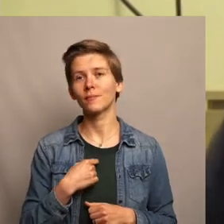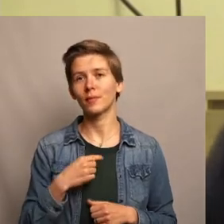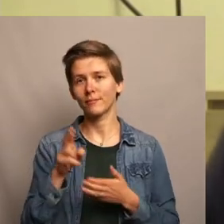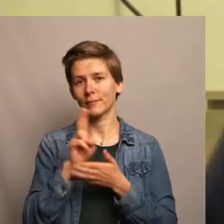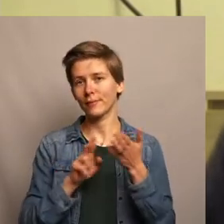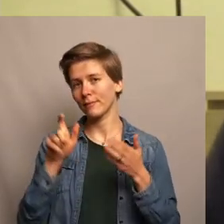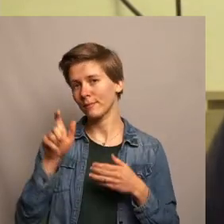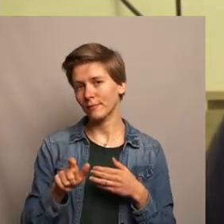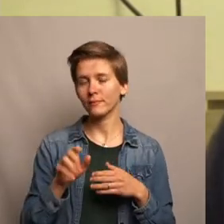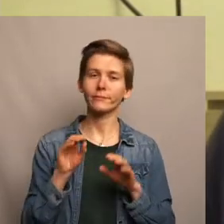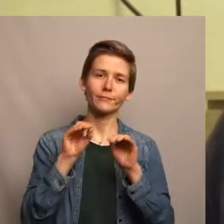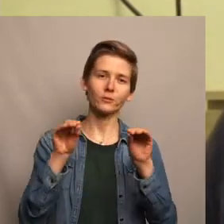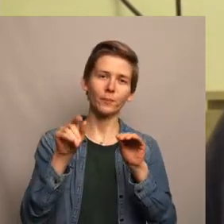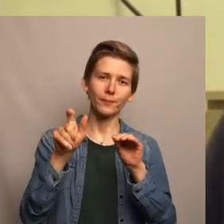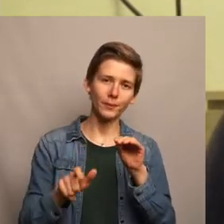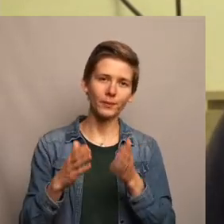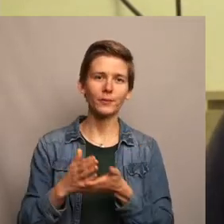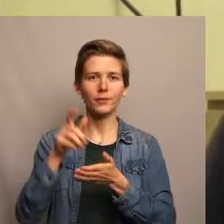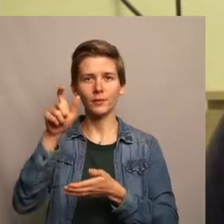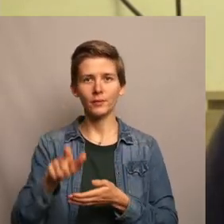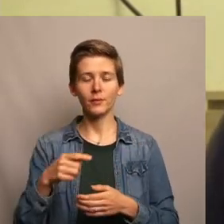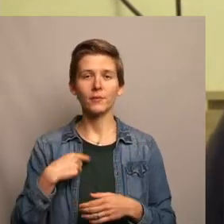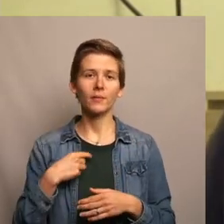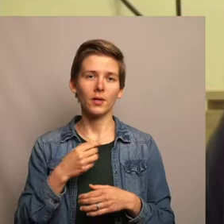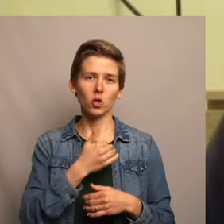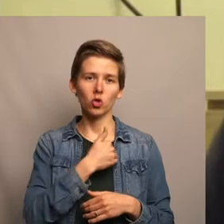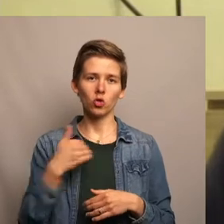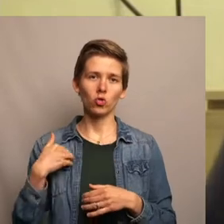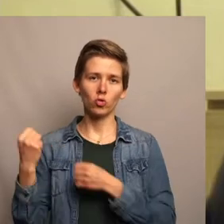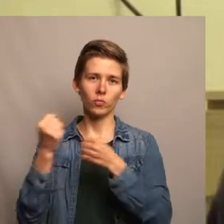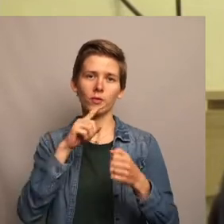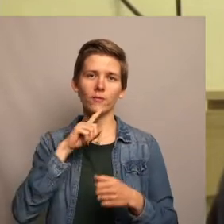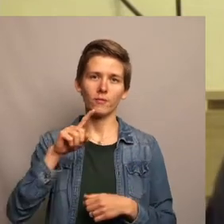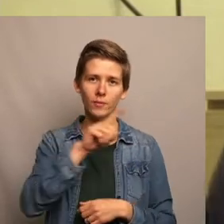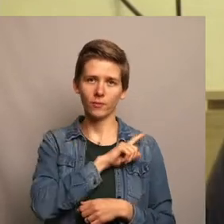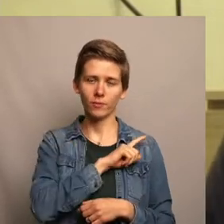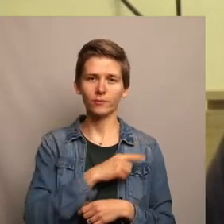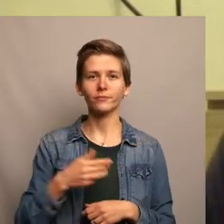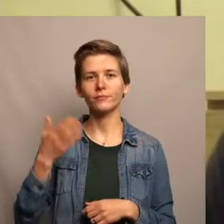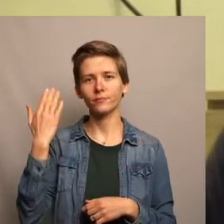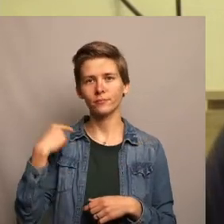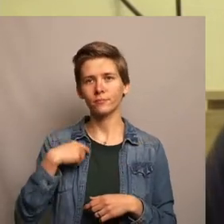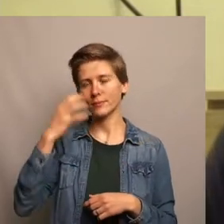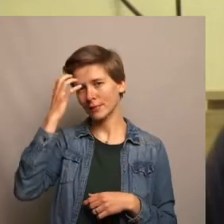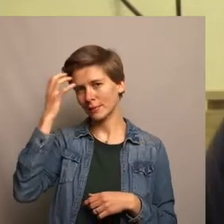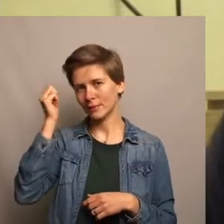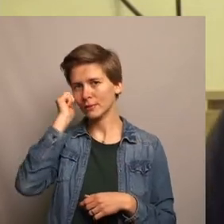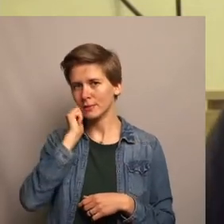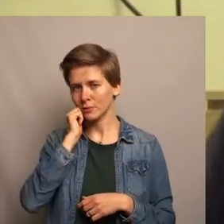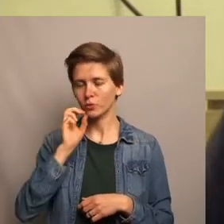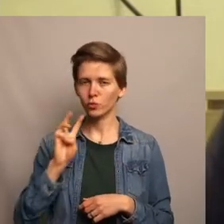educator. I moved to Toronto last year in the midst of the pandemic. Prior to that, I was based in Helsinki for